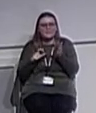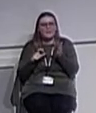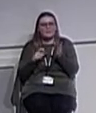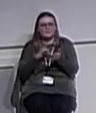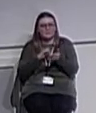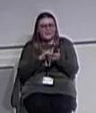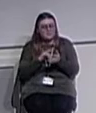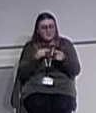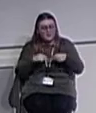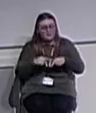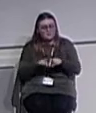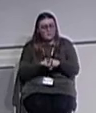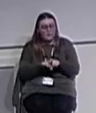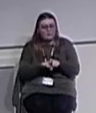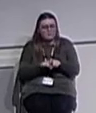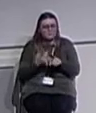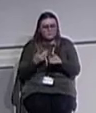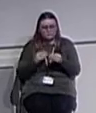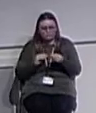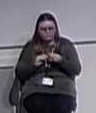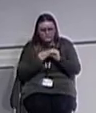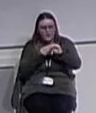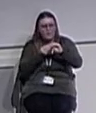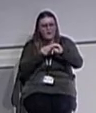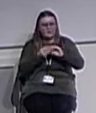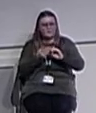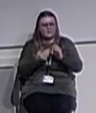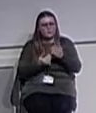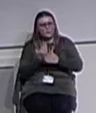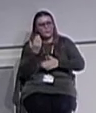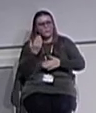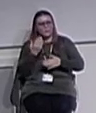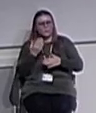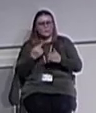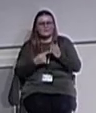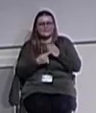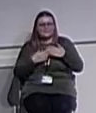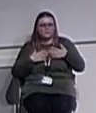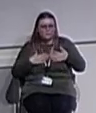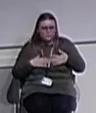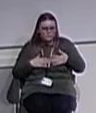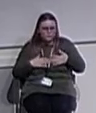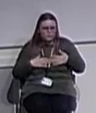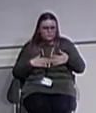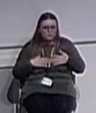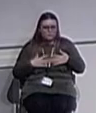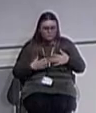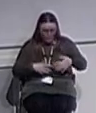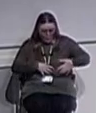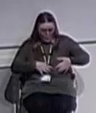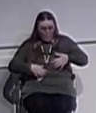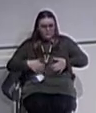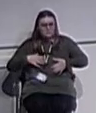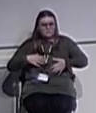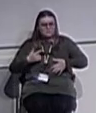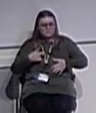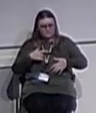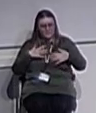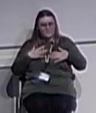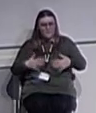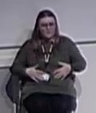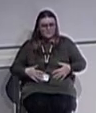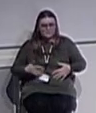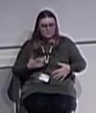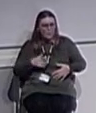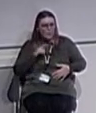network here. So again, about trying to regenerate new tissues. And if you think about any organ in the body, there will be somebody studying it here, whether it's the